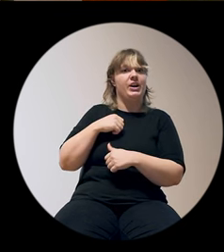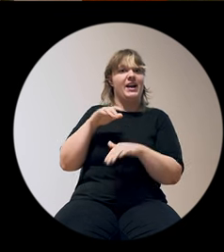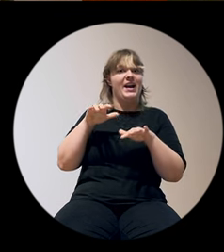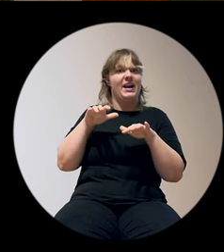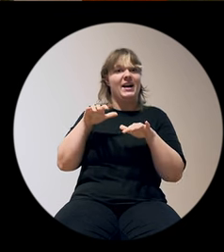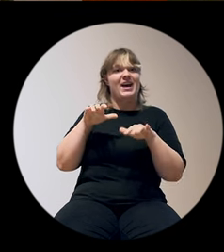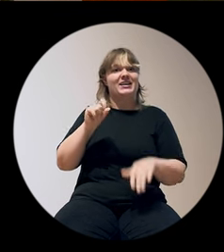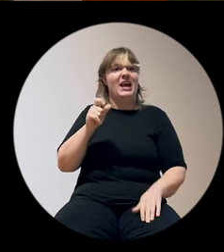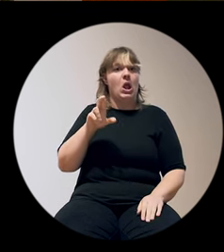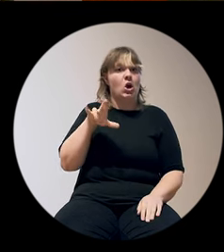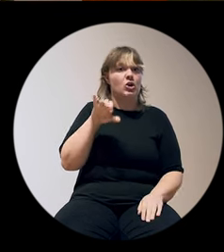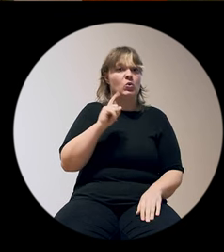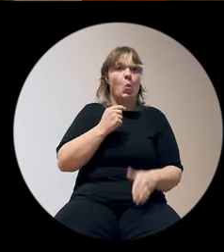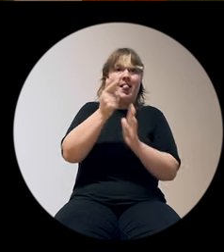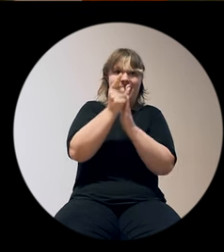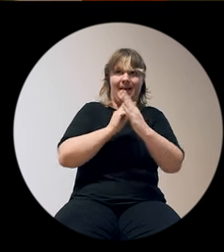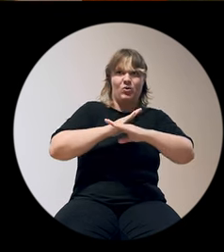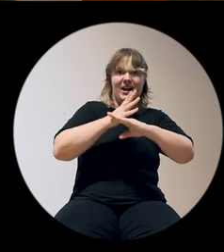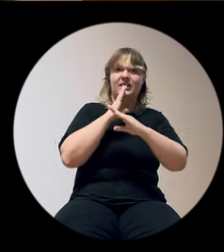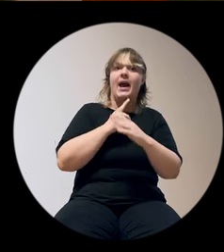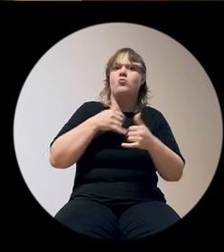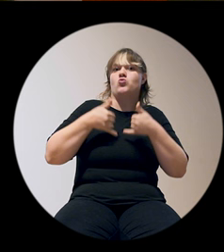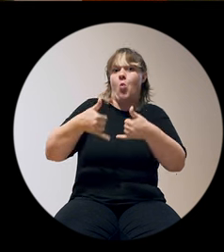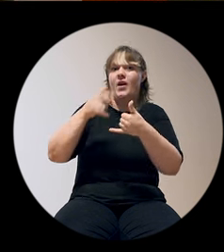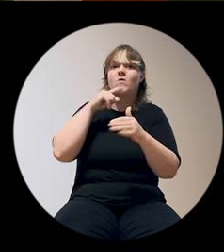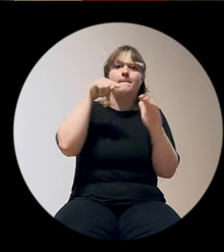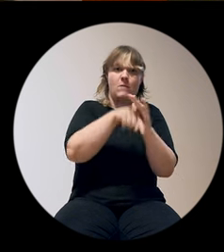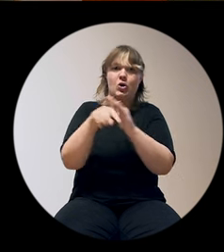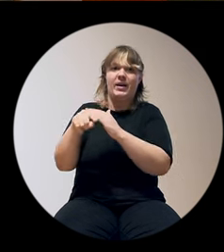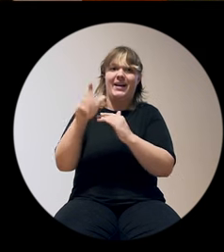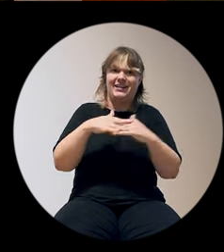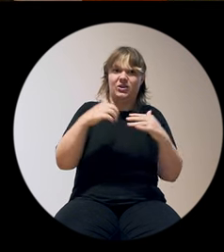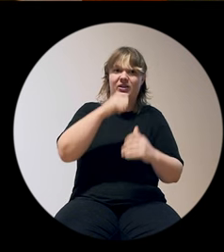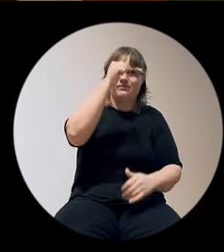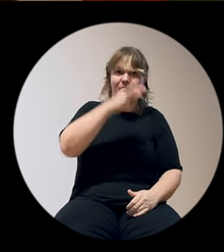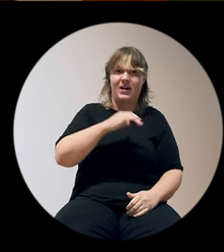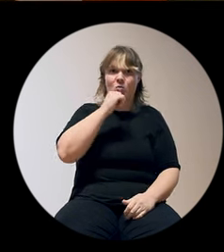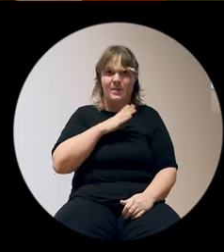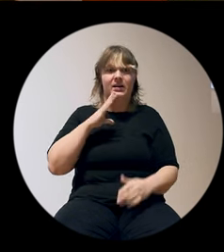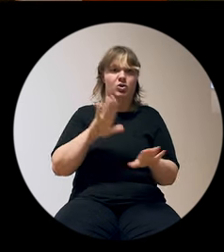were legally protected and often rewarded for murdering indigenous men, women, and children.